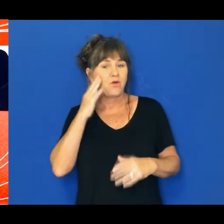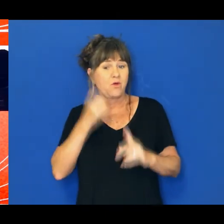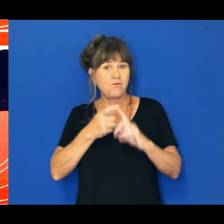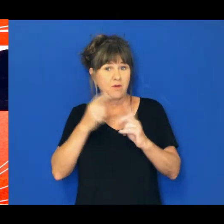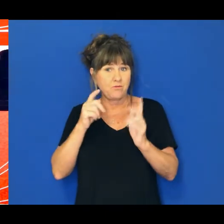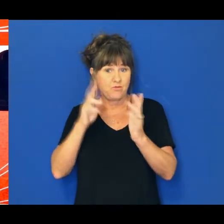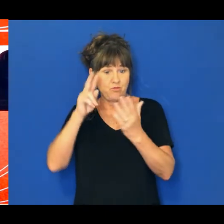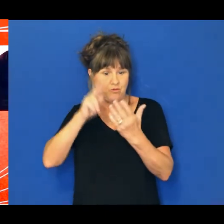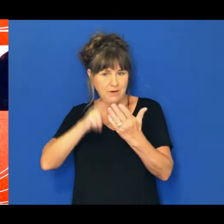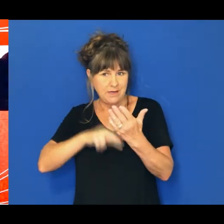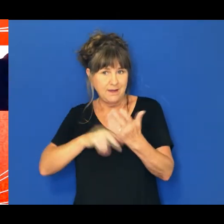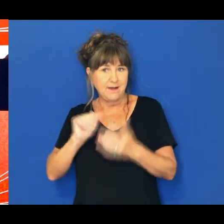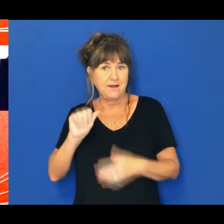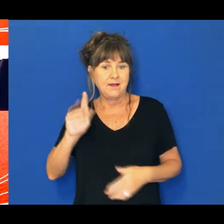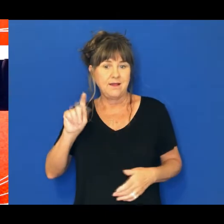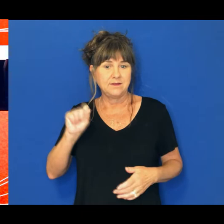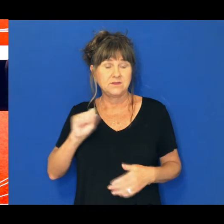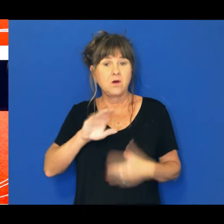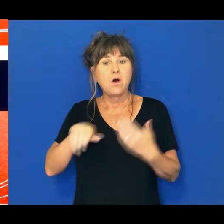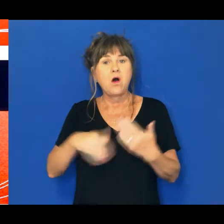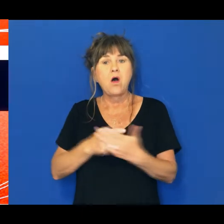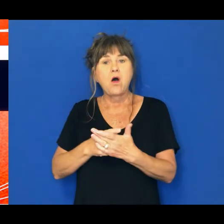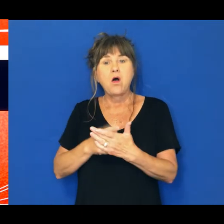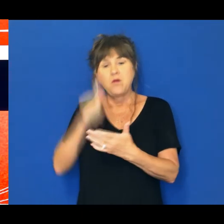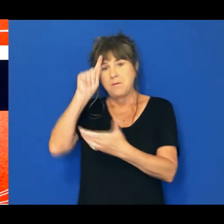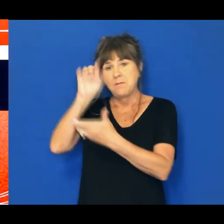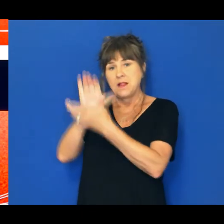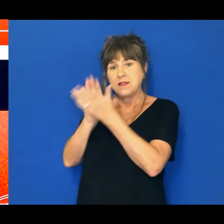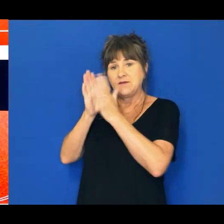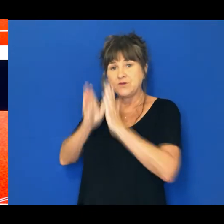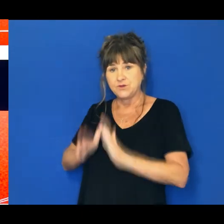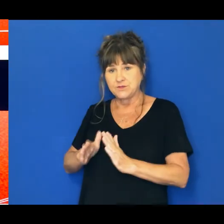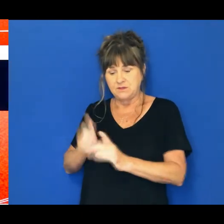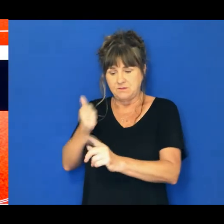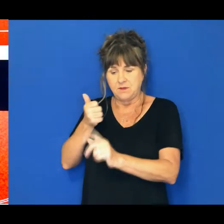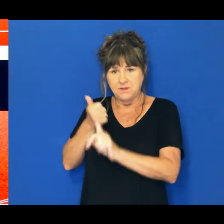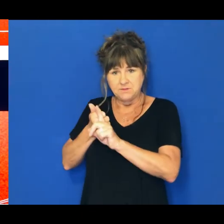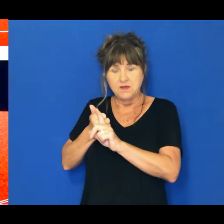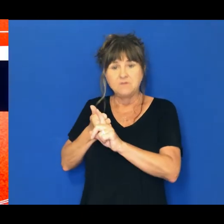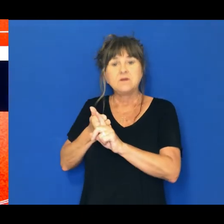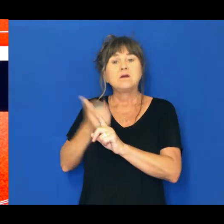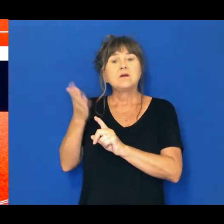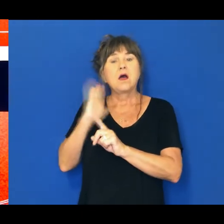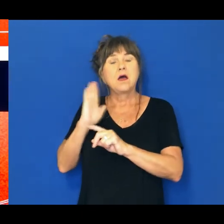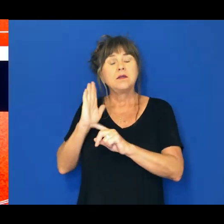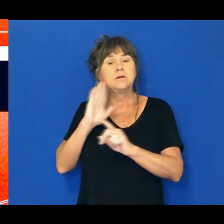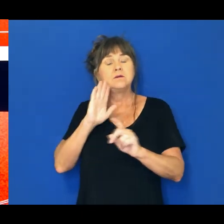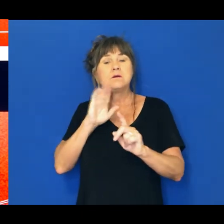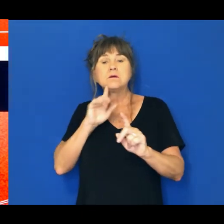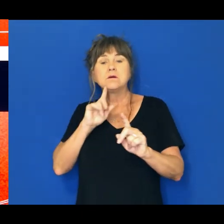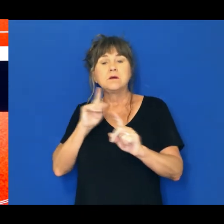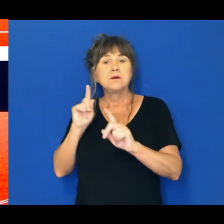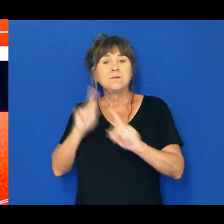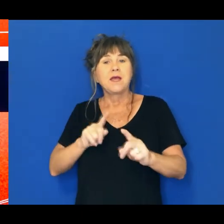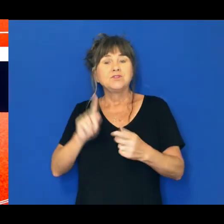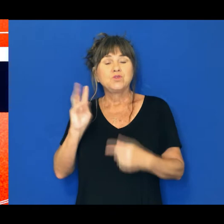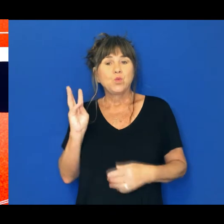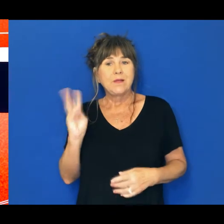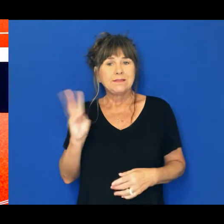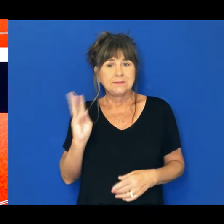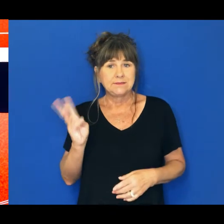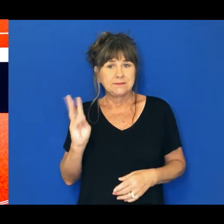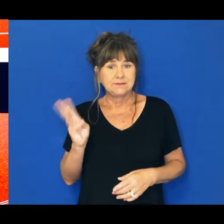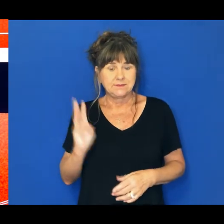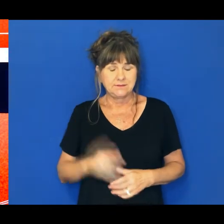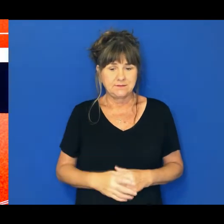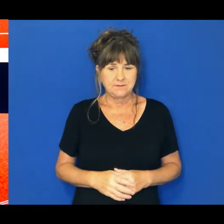after reading this that all believers are called to witness. How do you do it? I want to give you four ways that you and I can witness